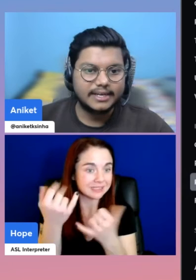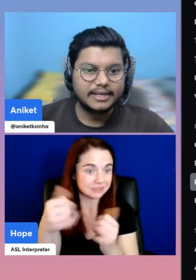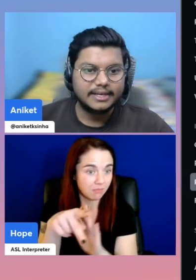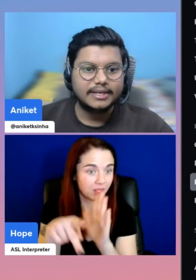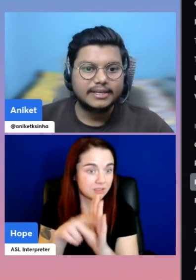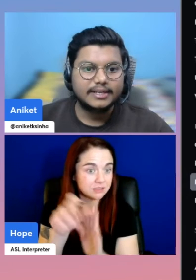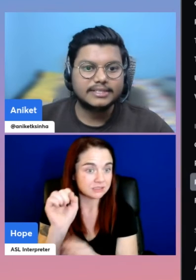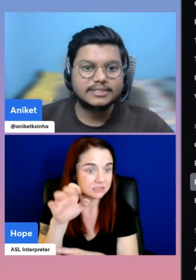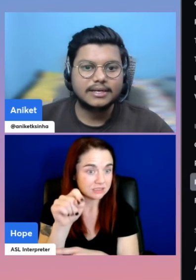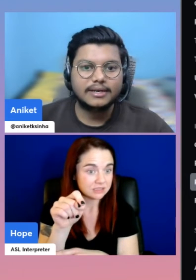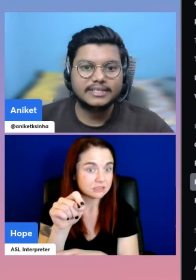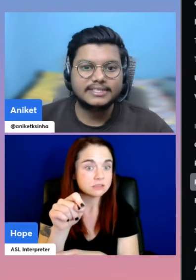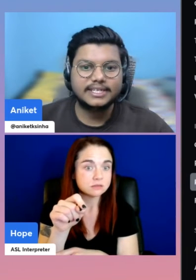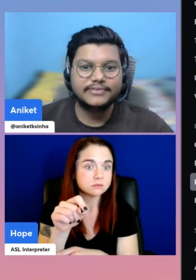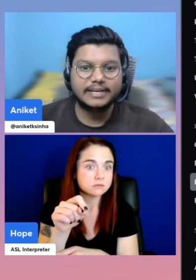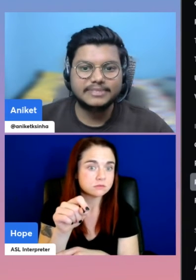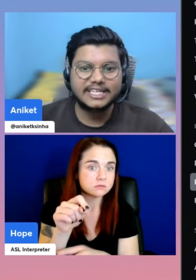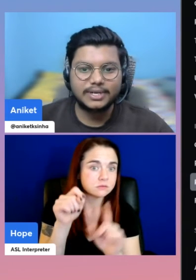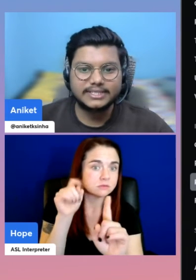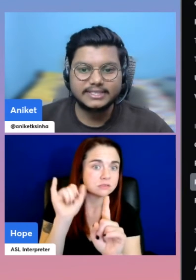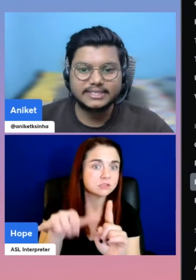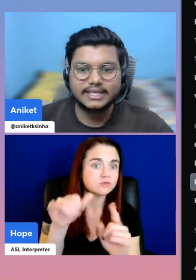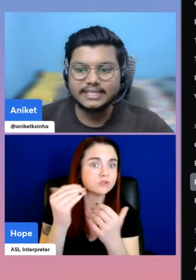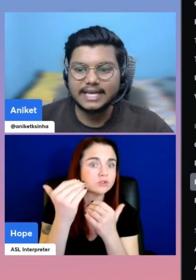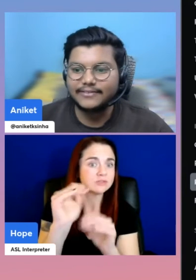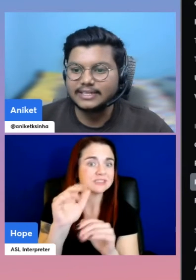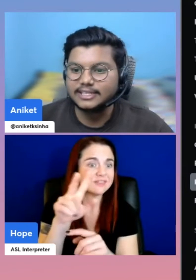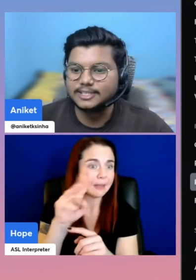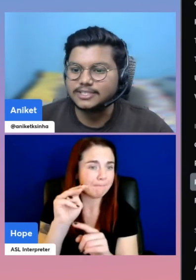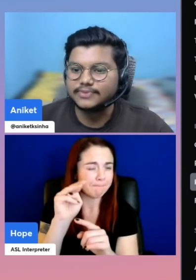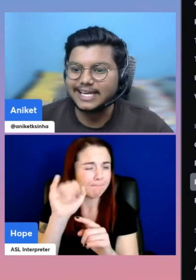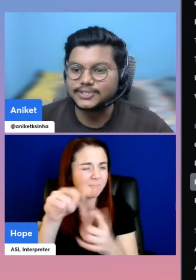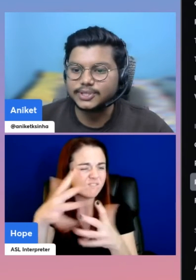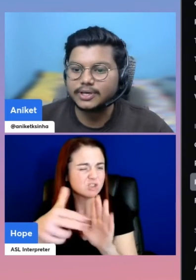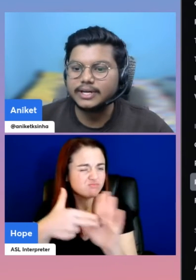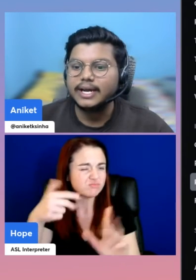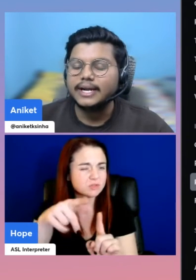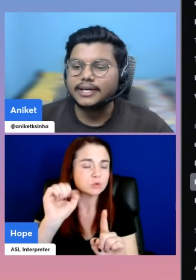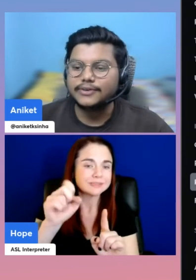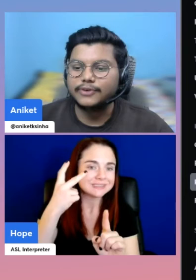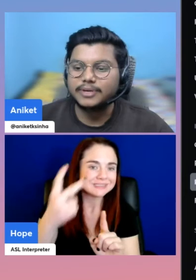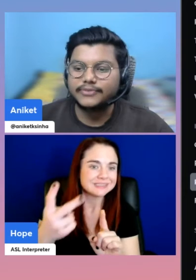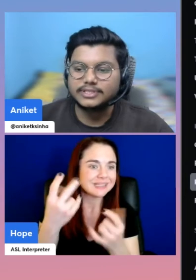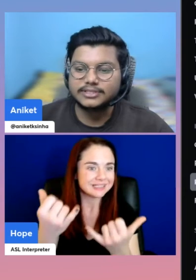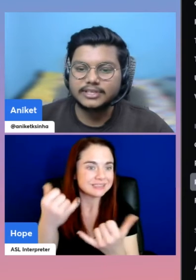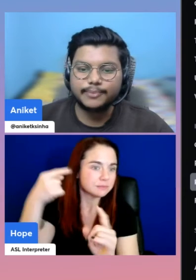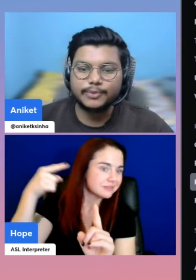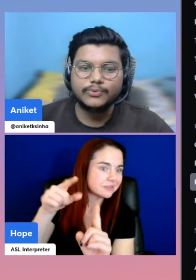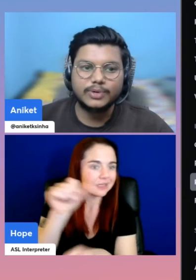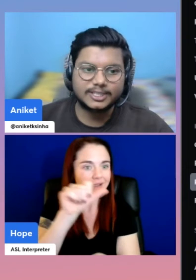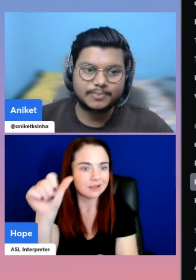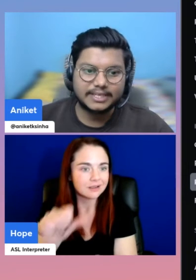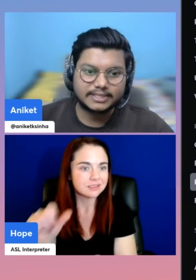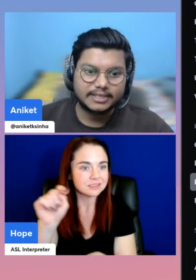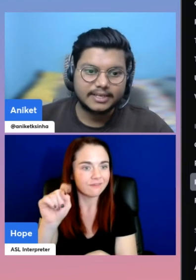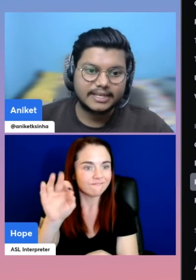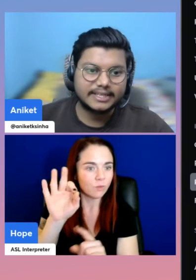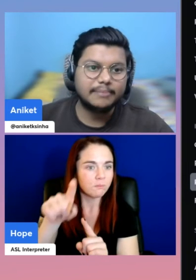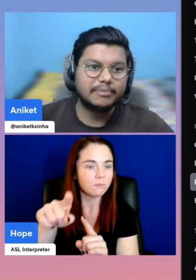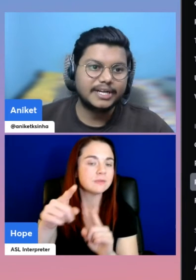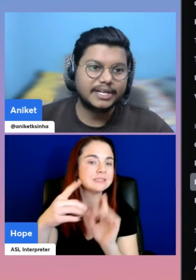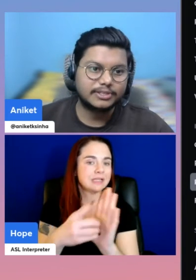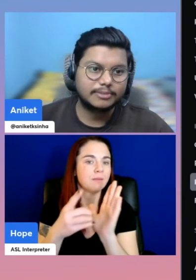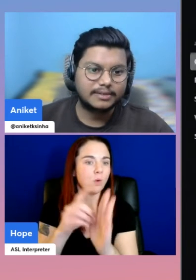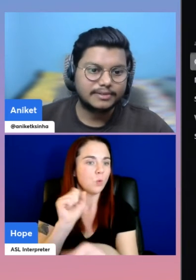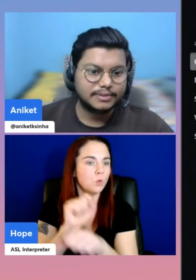set, this restrict VM size policy set, is having this specific Azure Terraform infrastructure demo workspace in